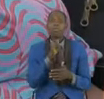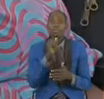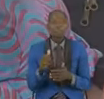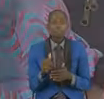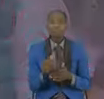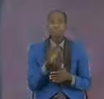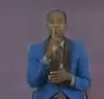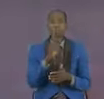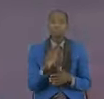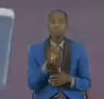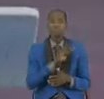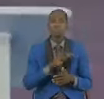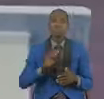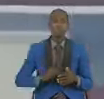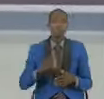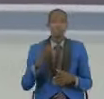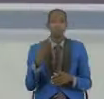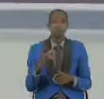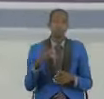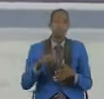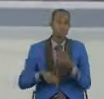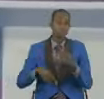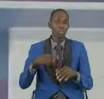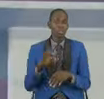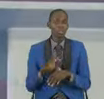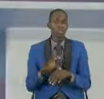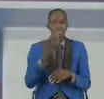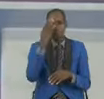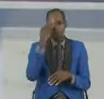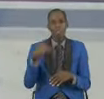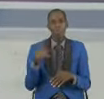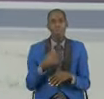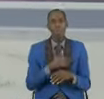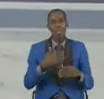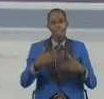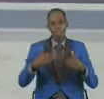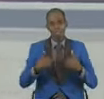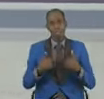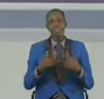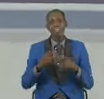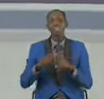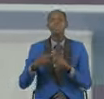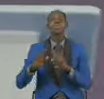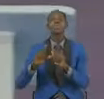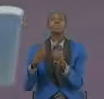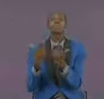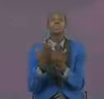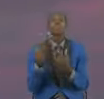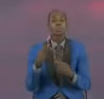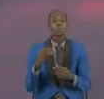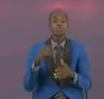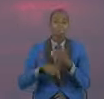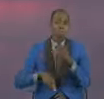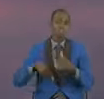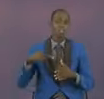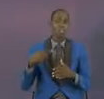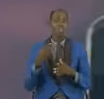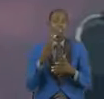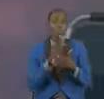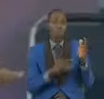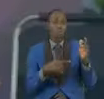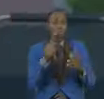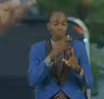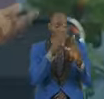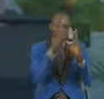We have, you know, different, you know, categories of deeper life. The people who respect their pastor, the people who love their pastor,